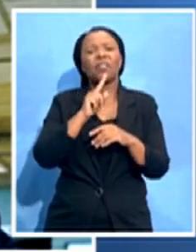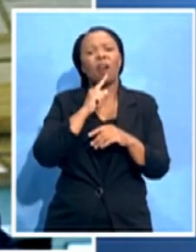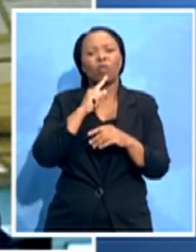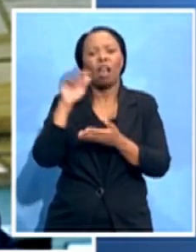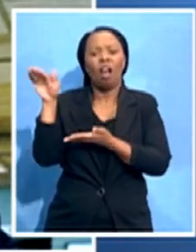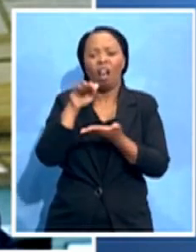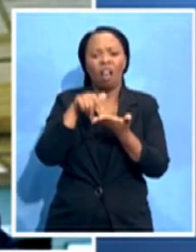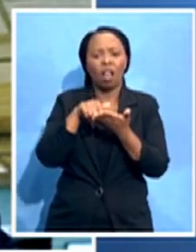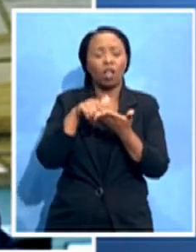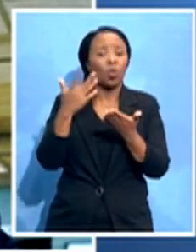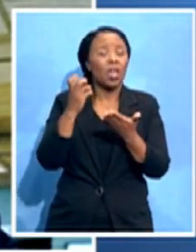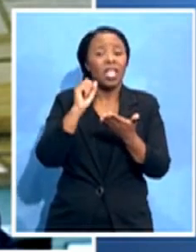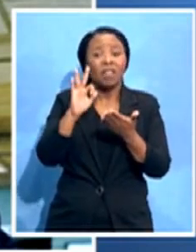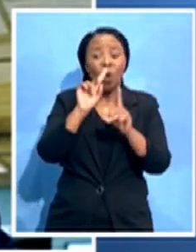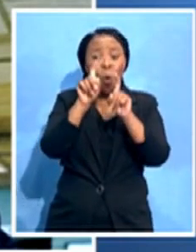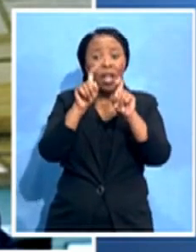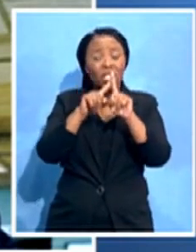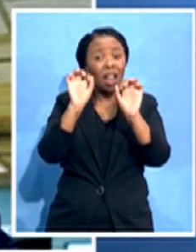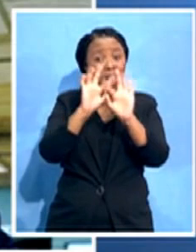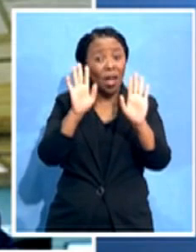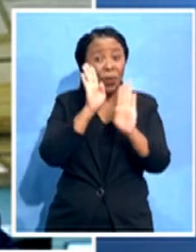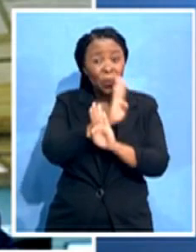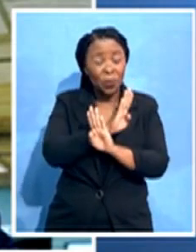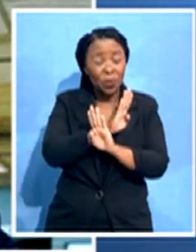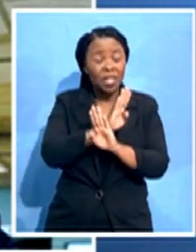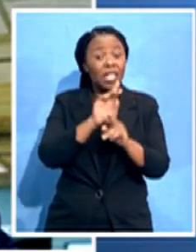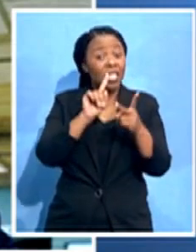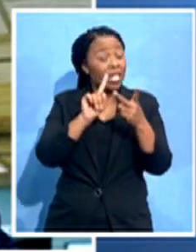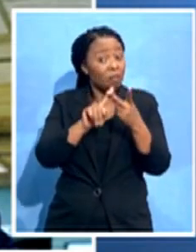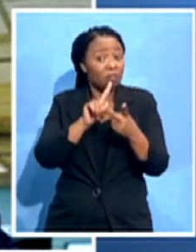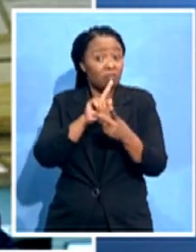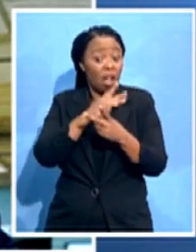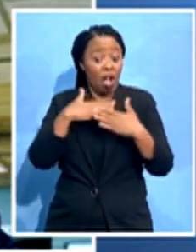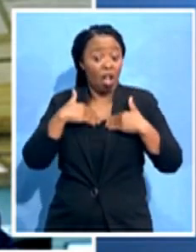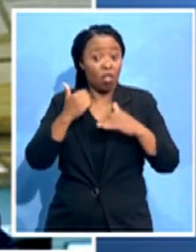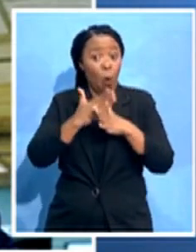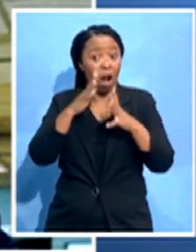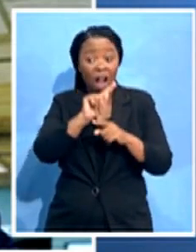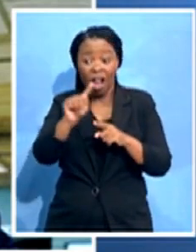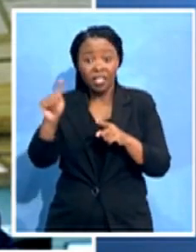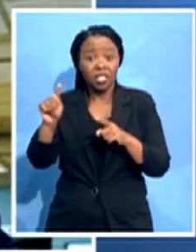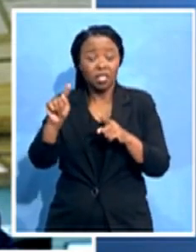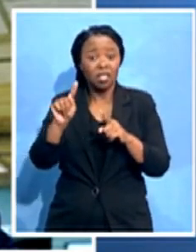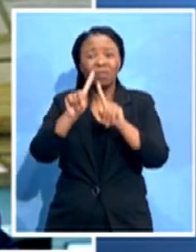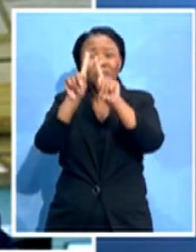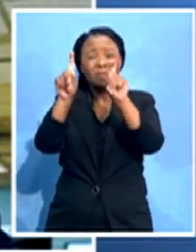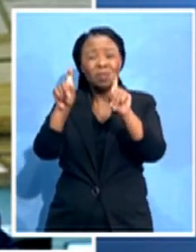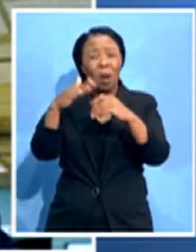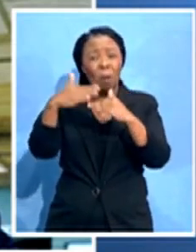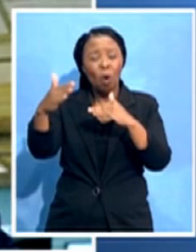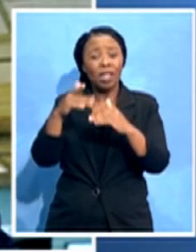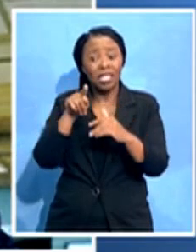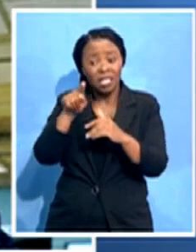if the health workers are questioning the efficacy of these vaccines now, you can imagine ordinary people like